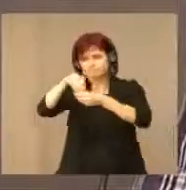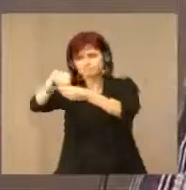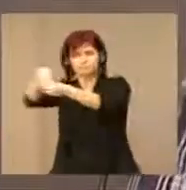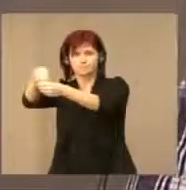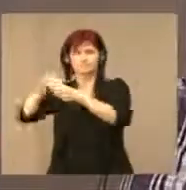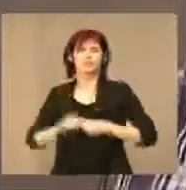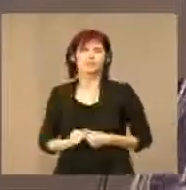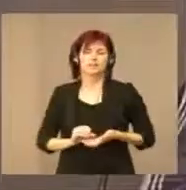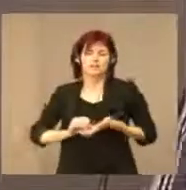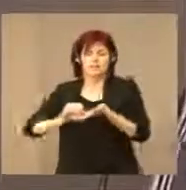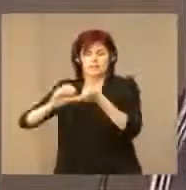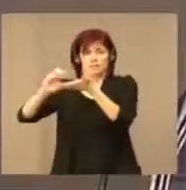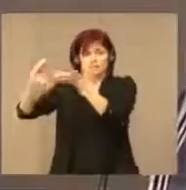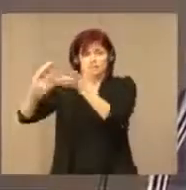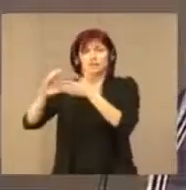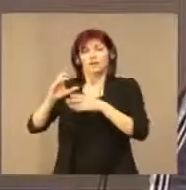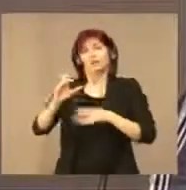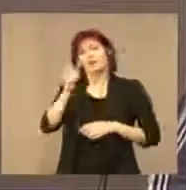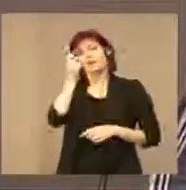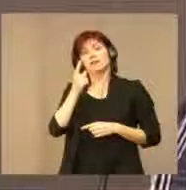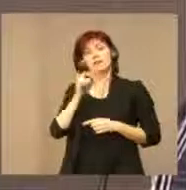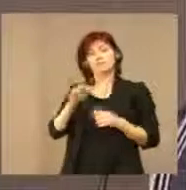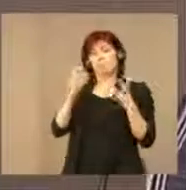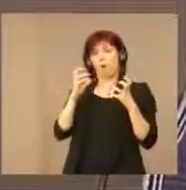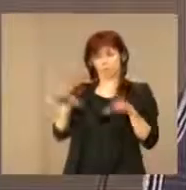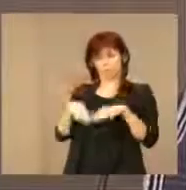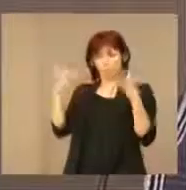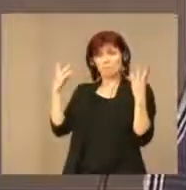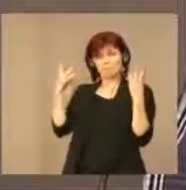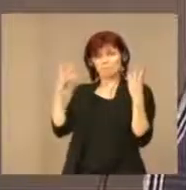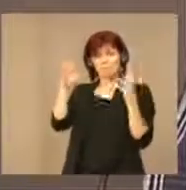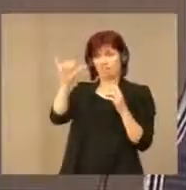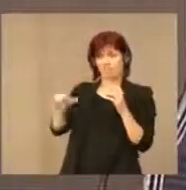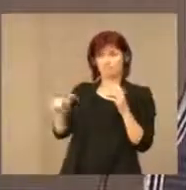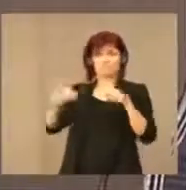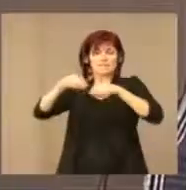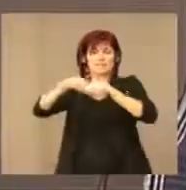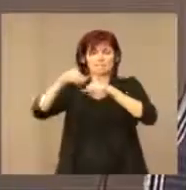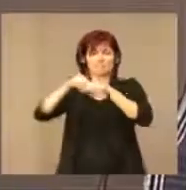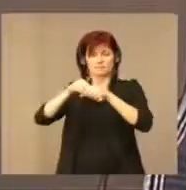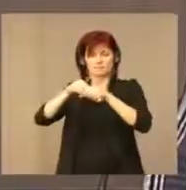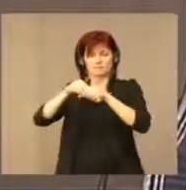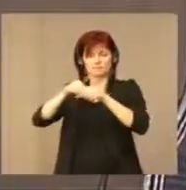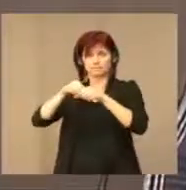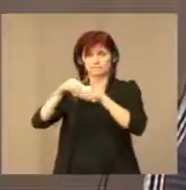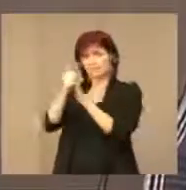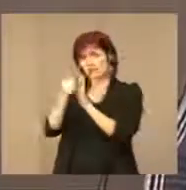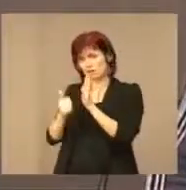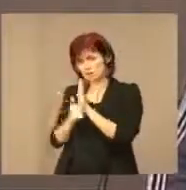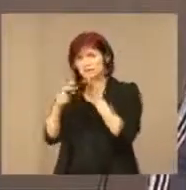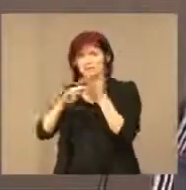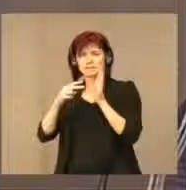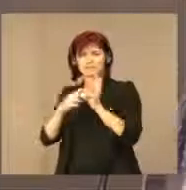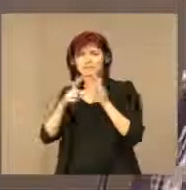Eligibility for opening up a registered disability savings plan is based upon your eligibility for